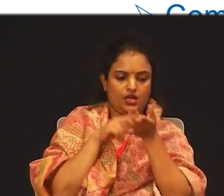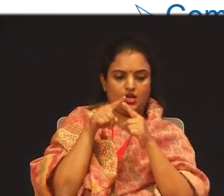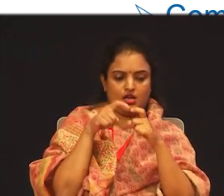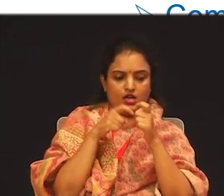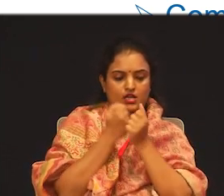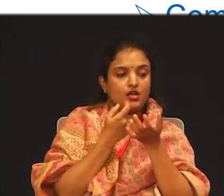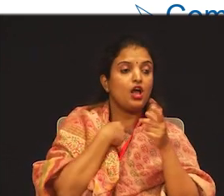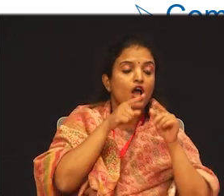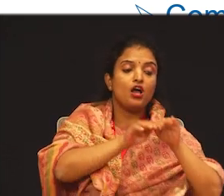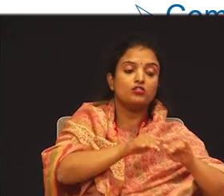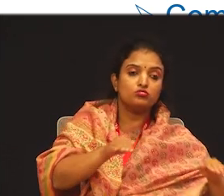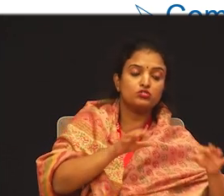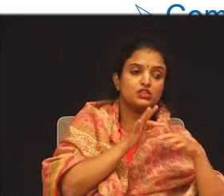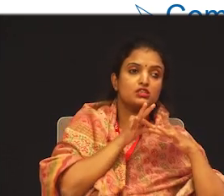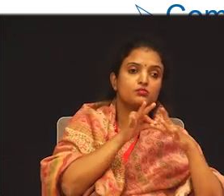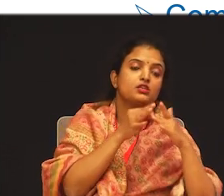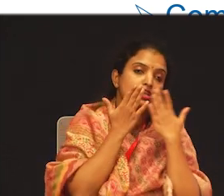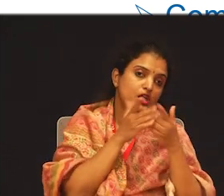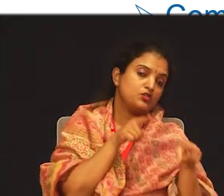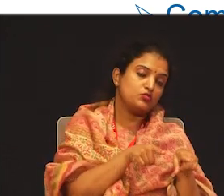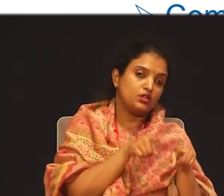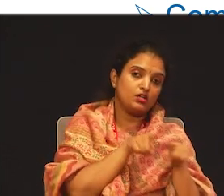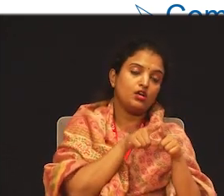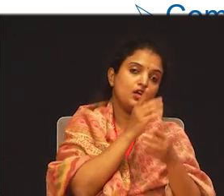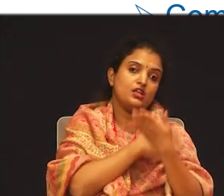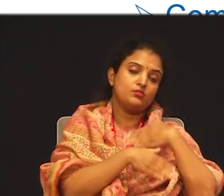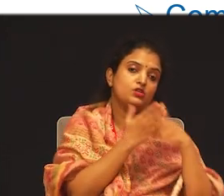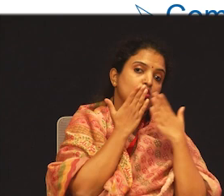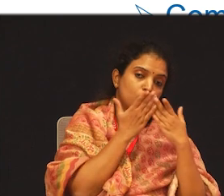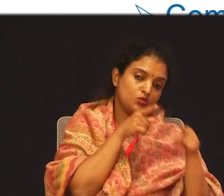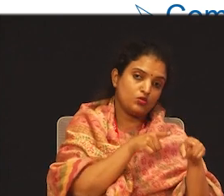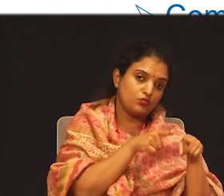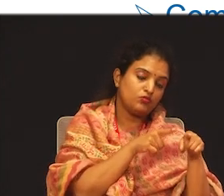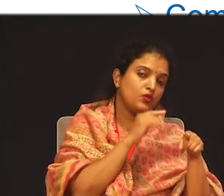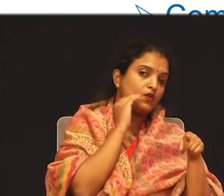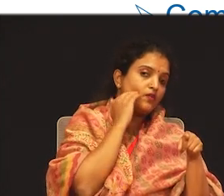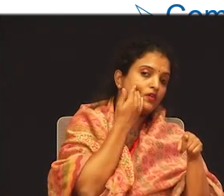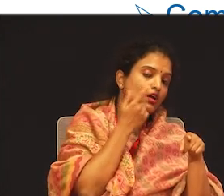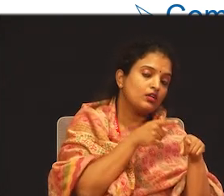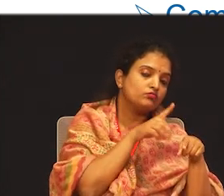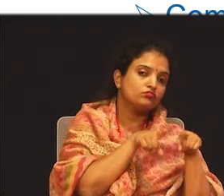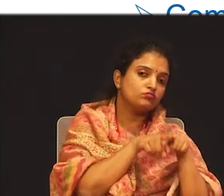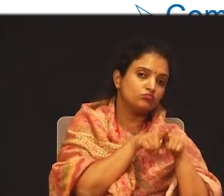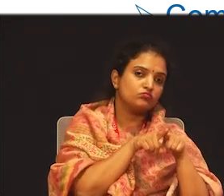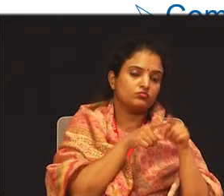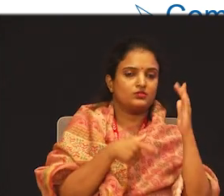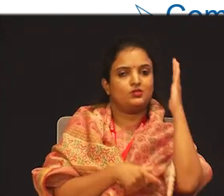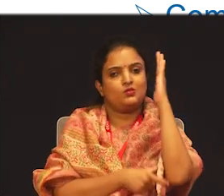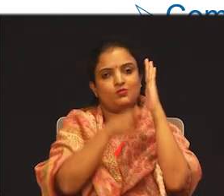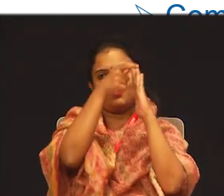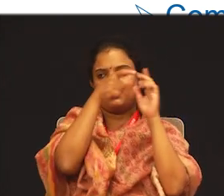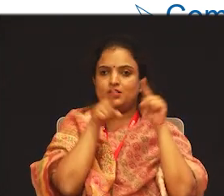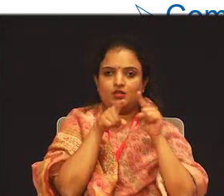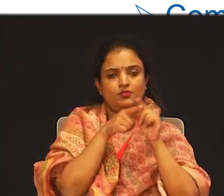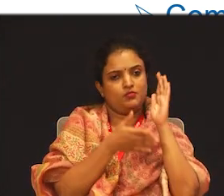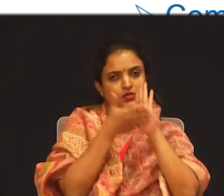Children from the special education wing are within the same building's